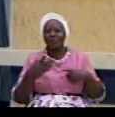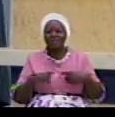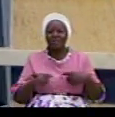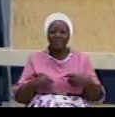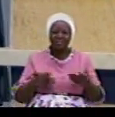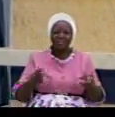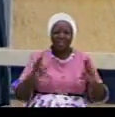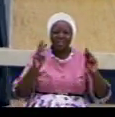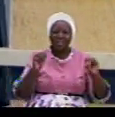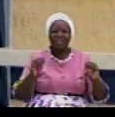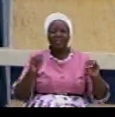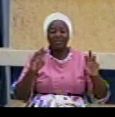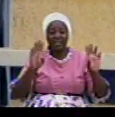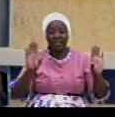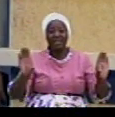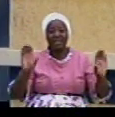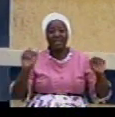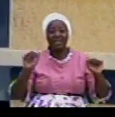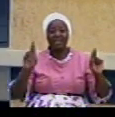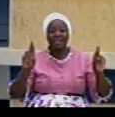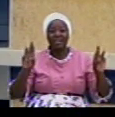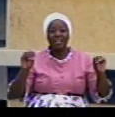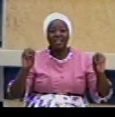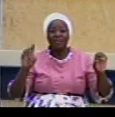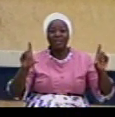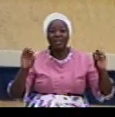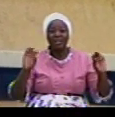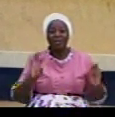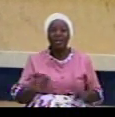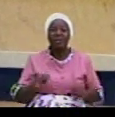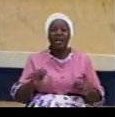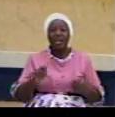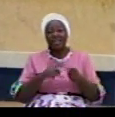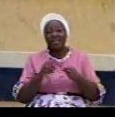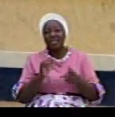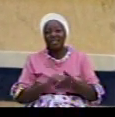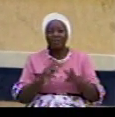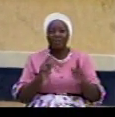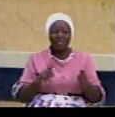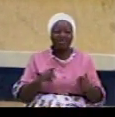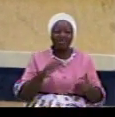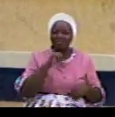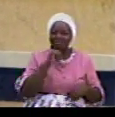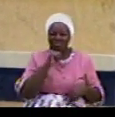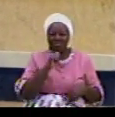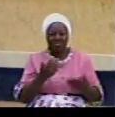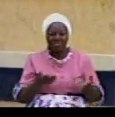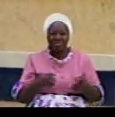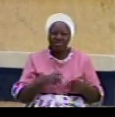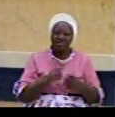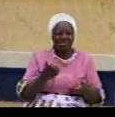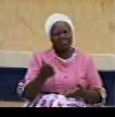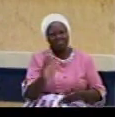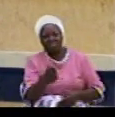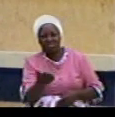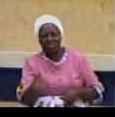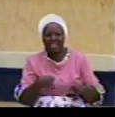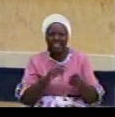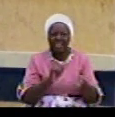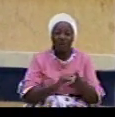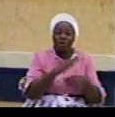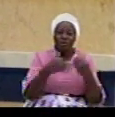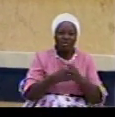here, not there, and the life of a timid, fearful person, that all the people around you